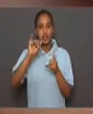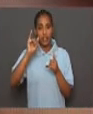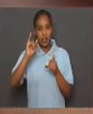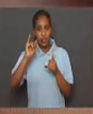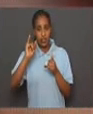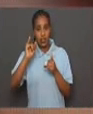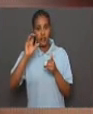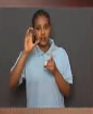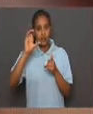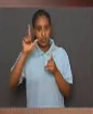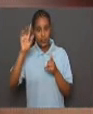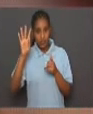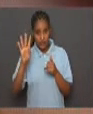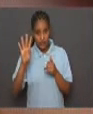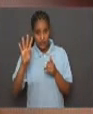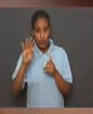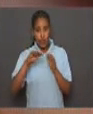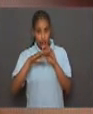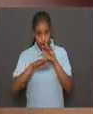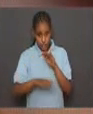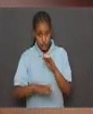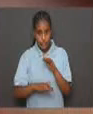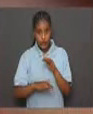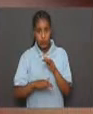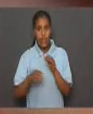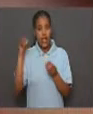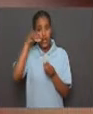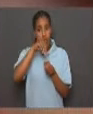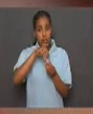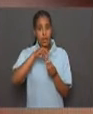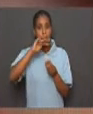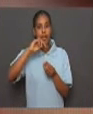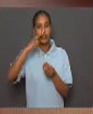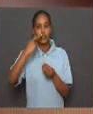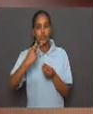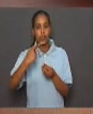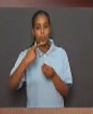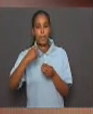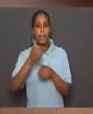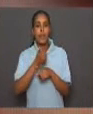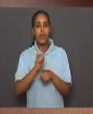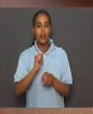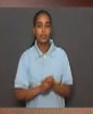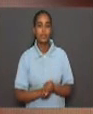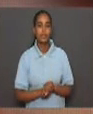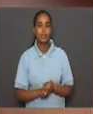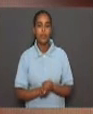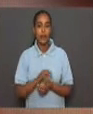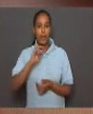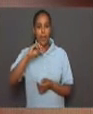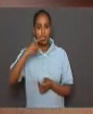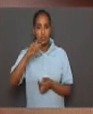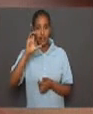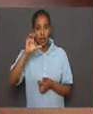silicon tetrachloride is reduced by adding magnesium metal. The